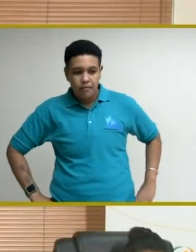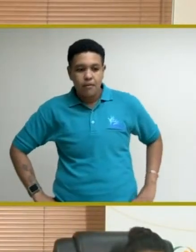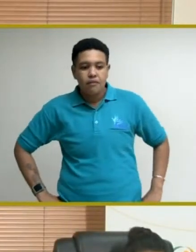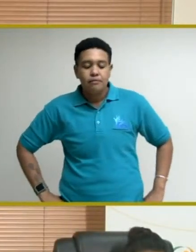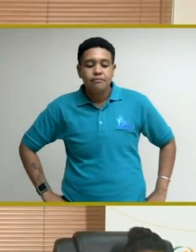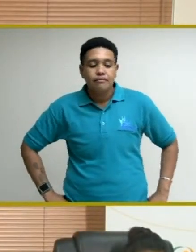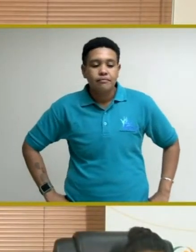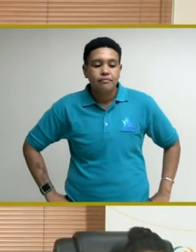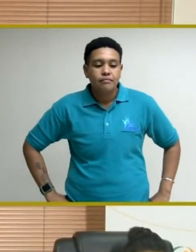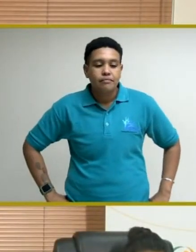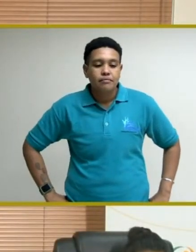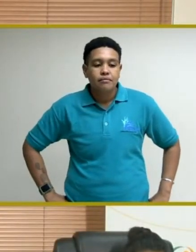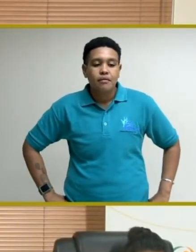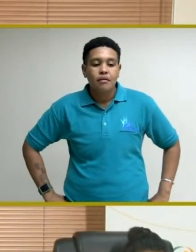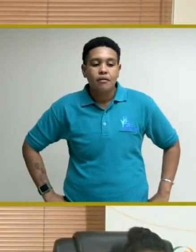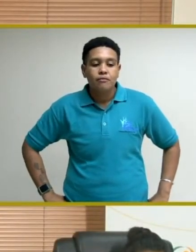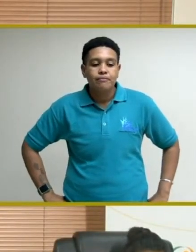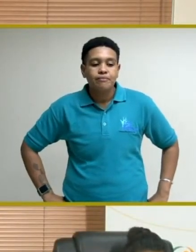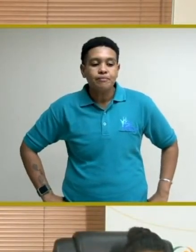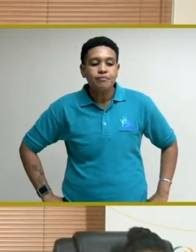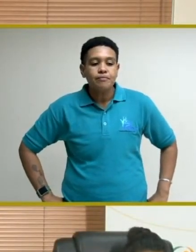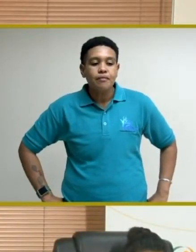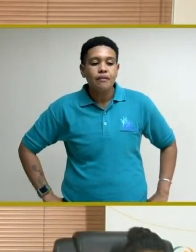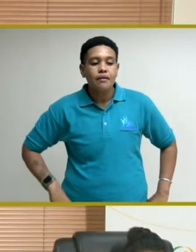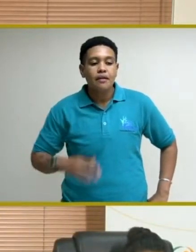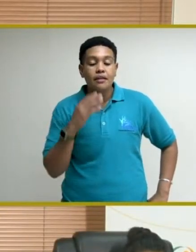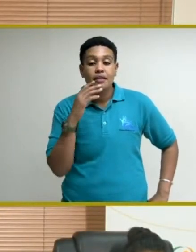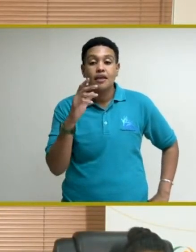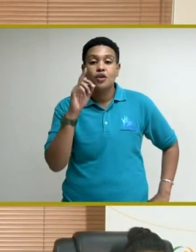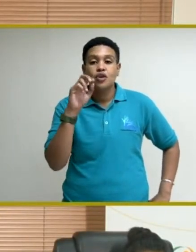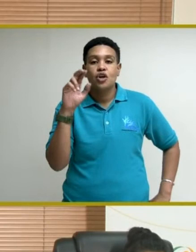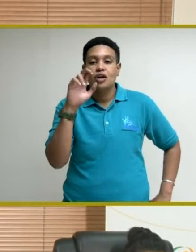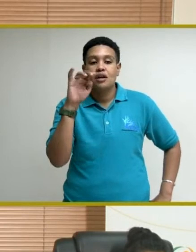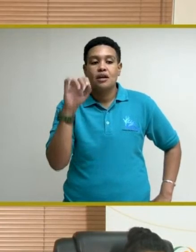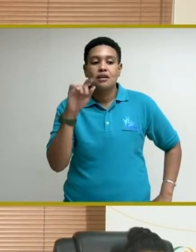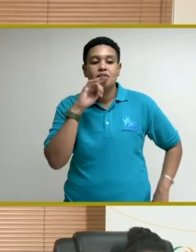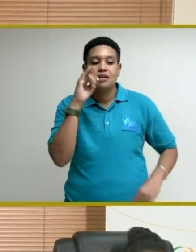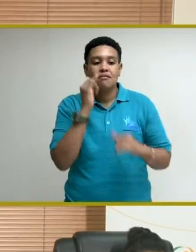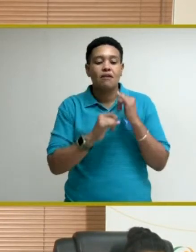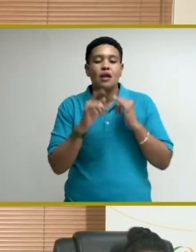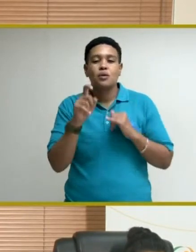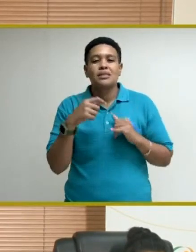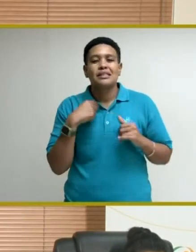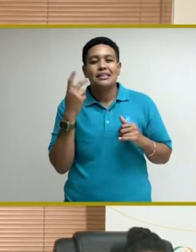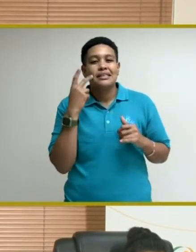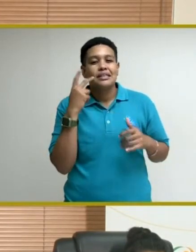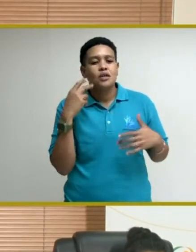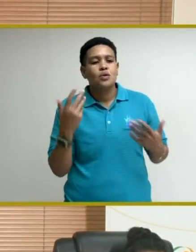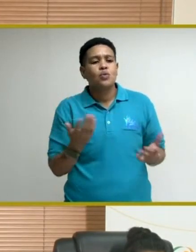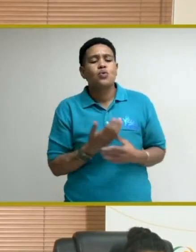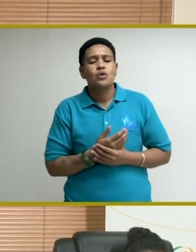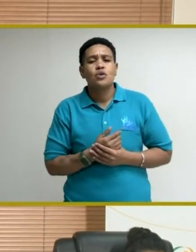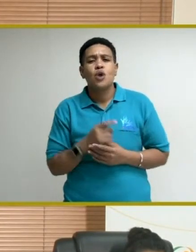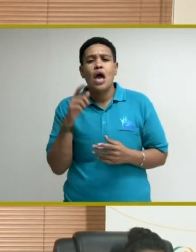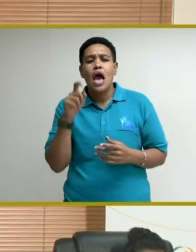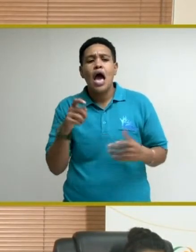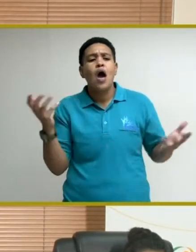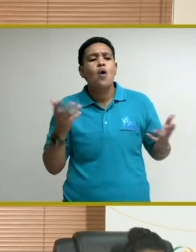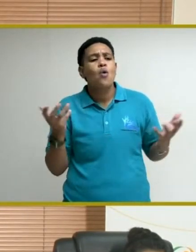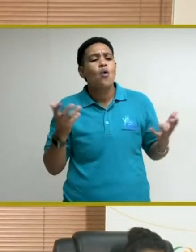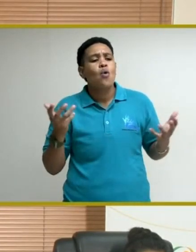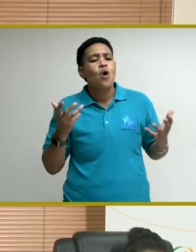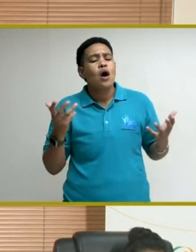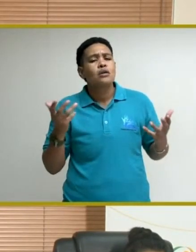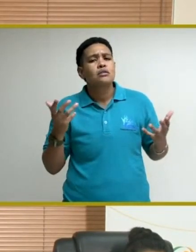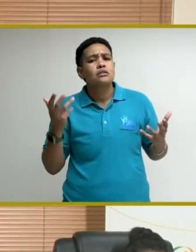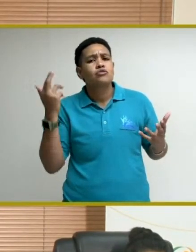Thank you very much, Dr. Ennis. And final question I'm seeing here is they're asking what's the